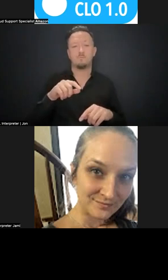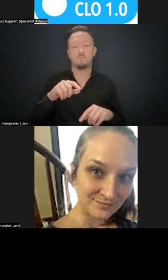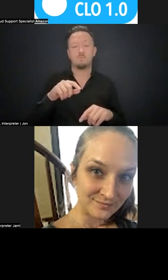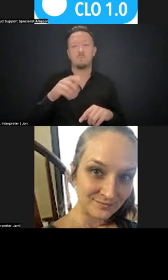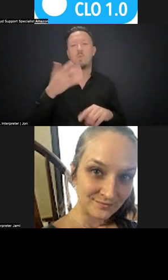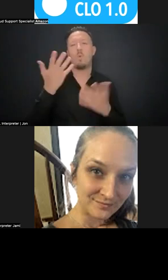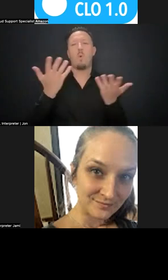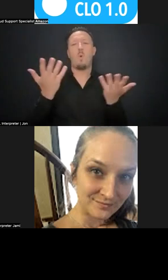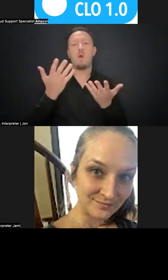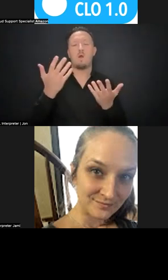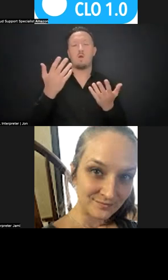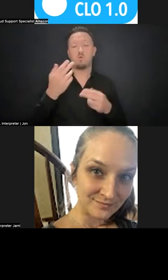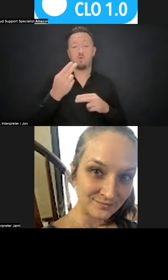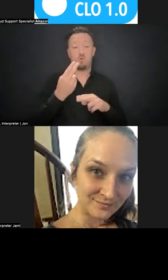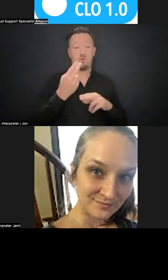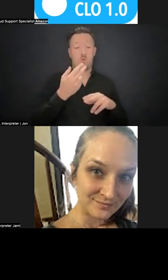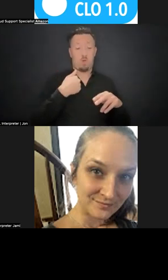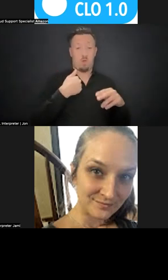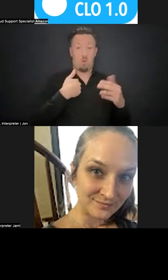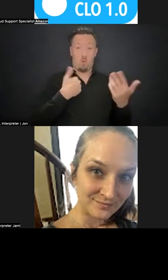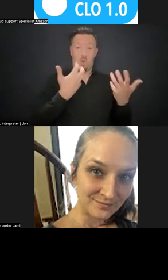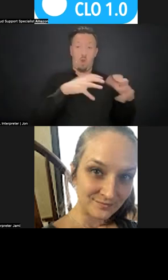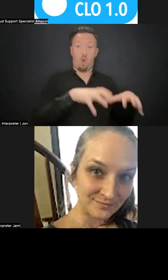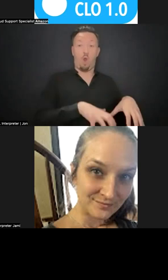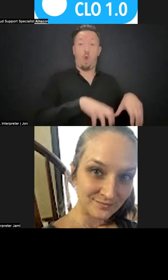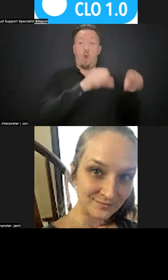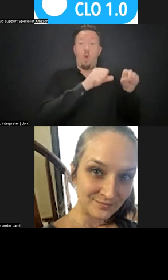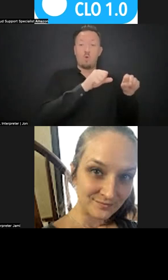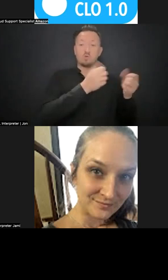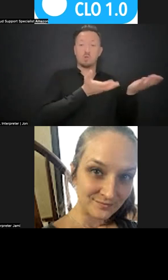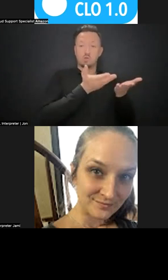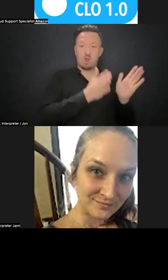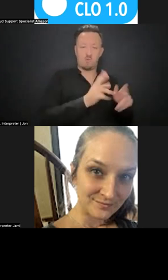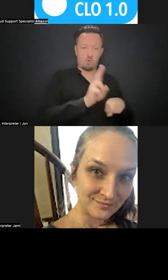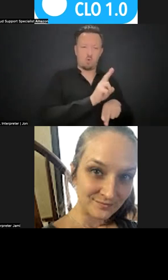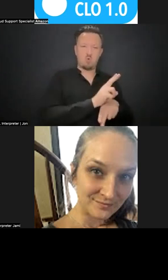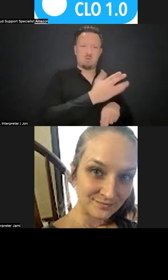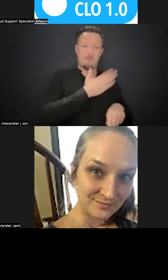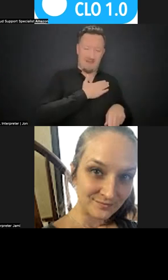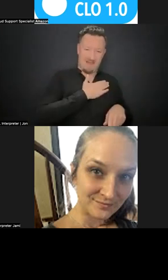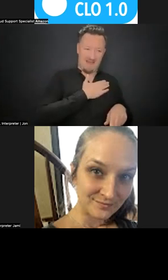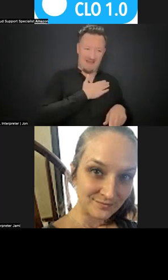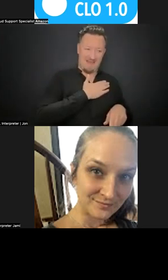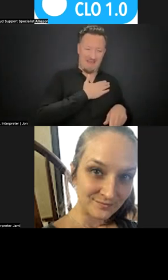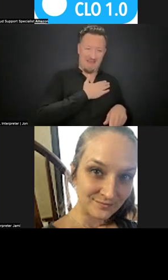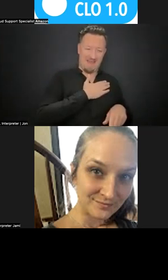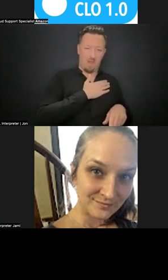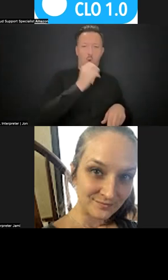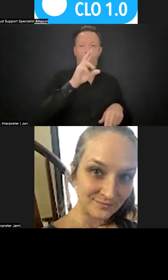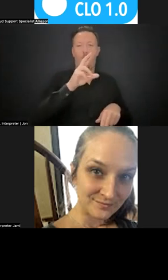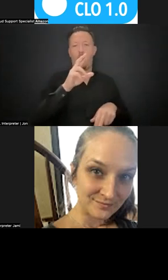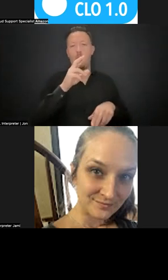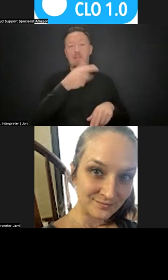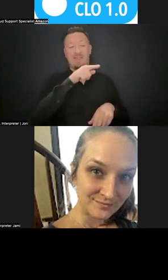server using your own IT versus renting data center server? When do you, look at this